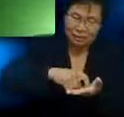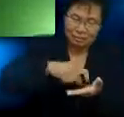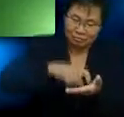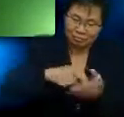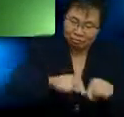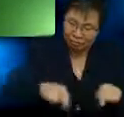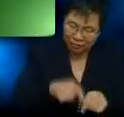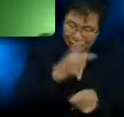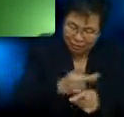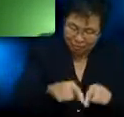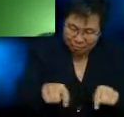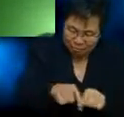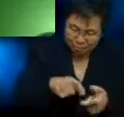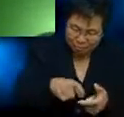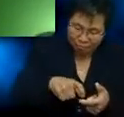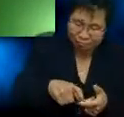place.